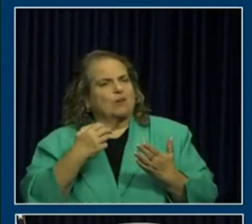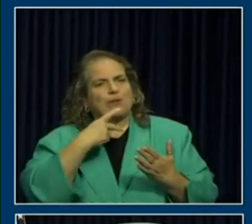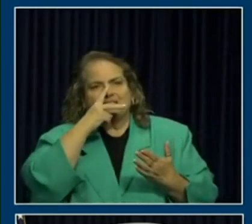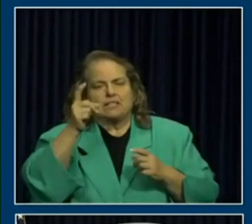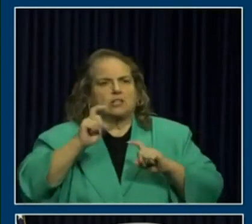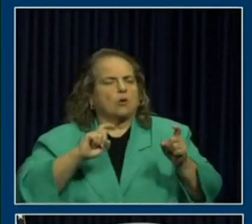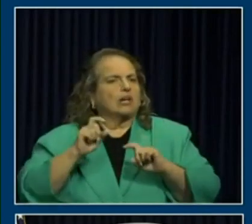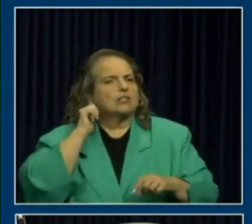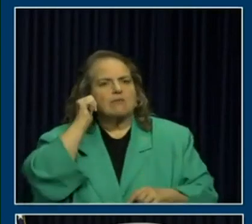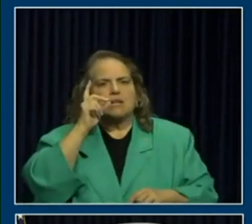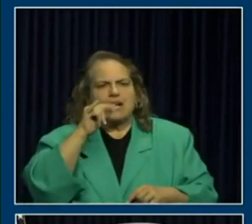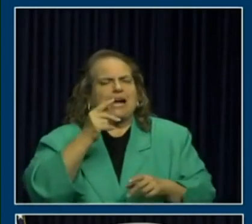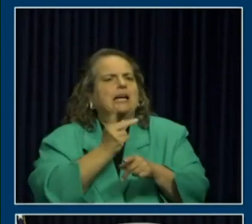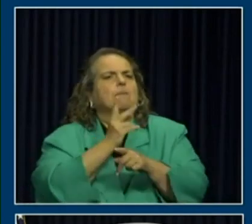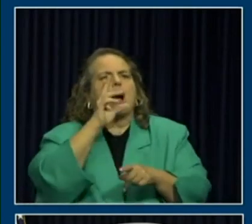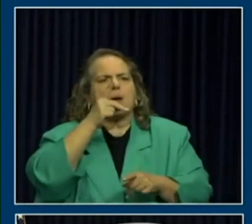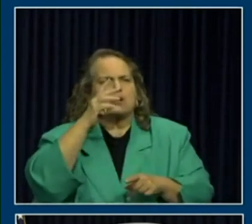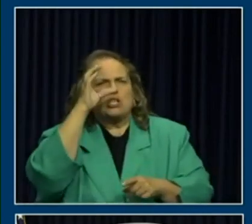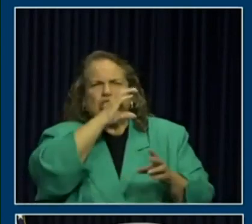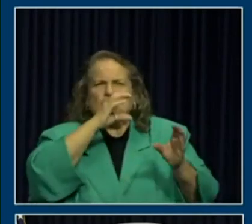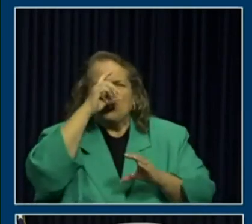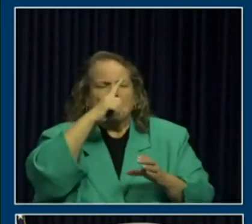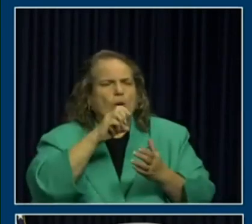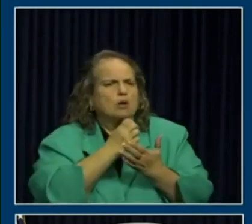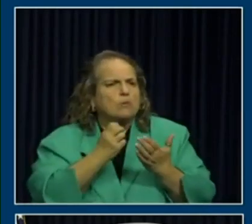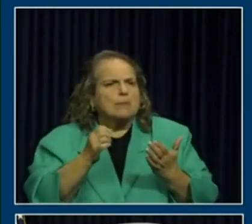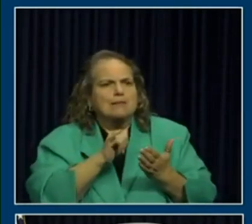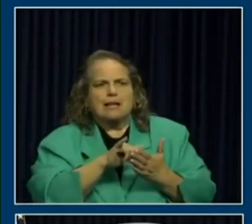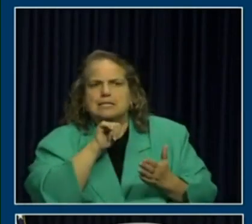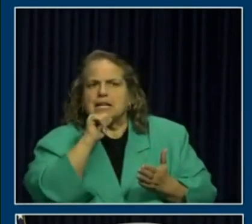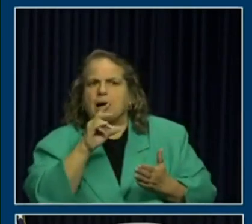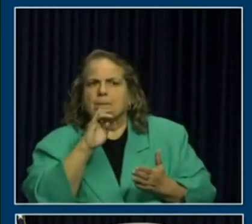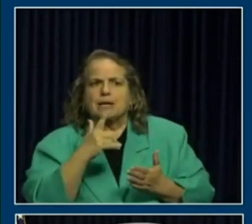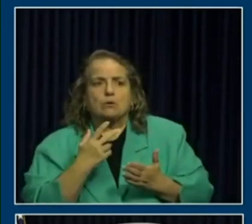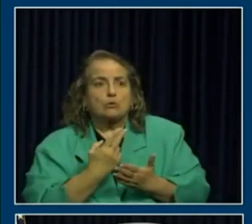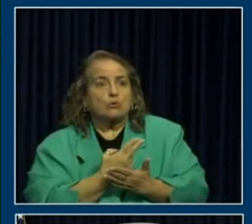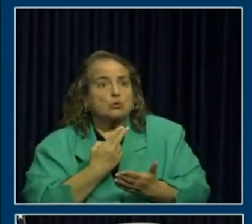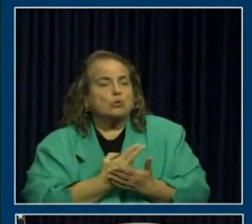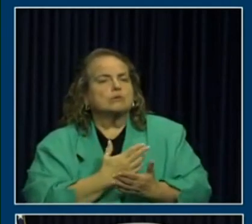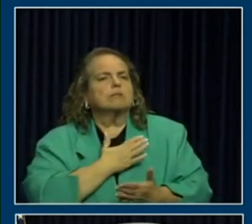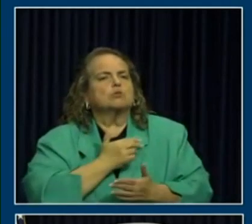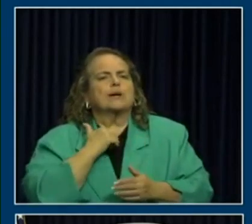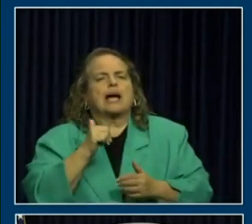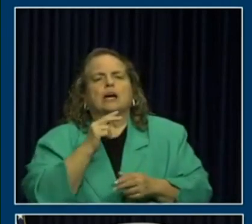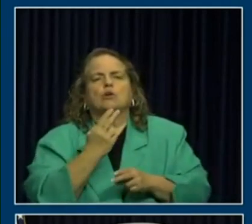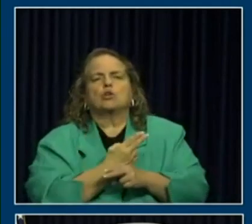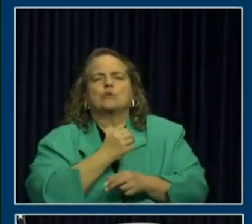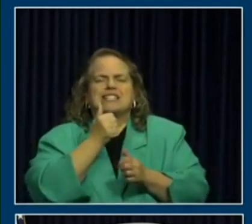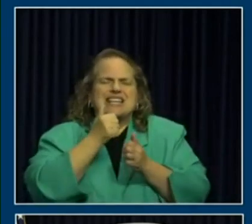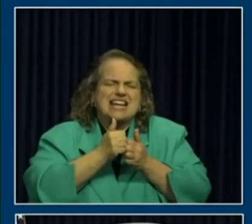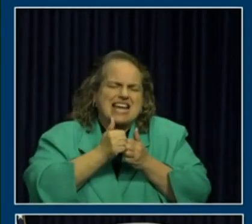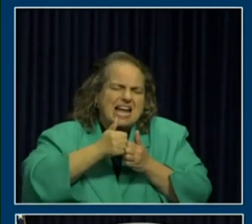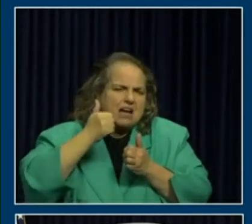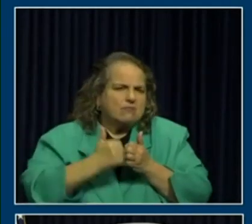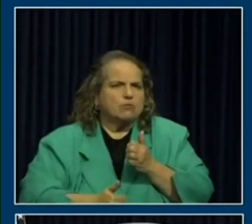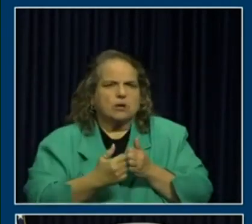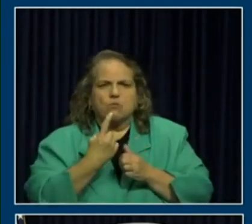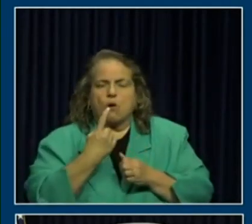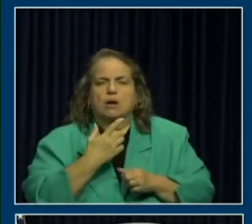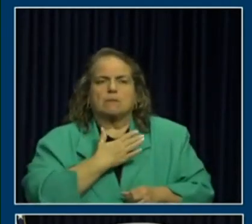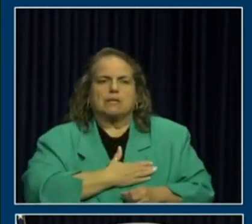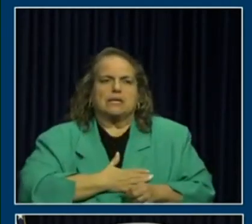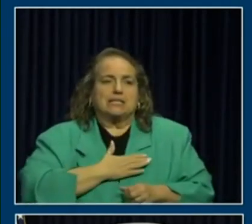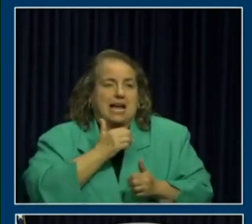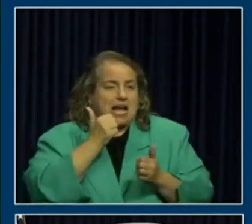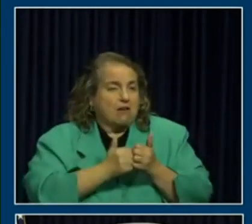ways. Find equipment that's out there that isn't being used otherwise right now. We can use every single bit of it. And let me tell you,